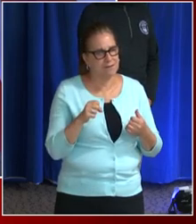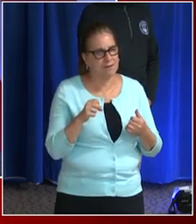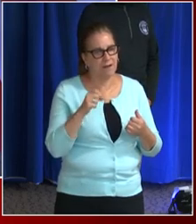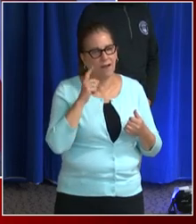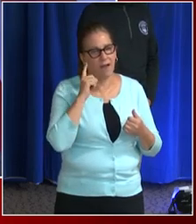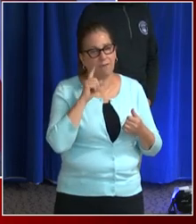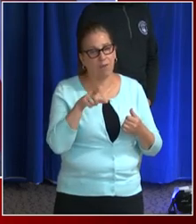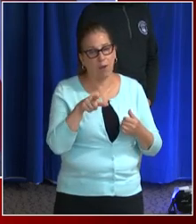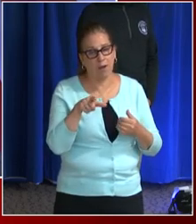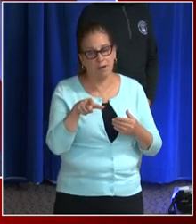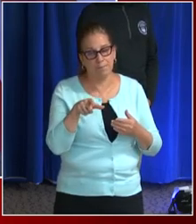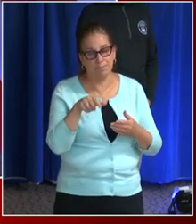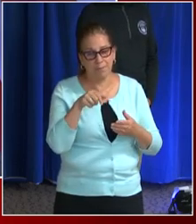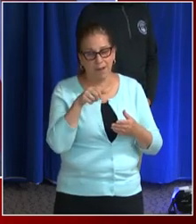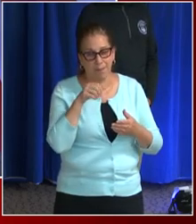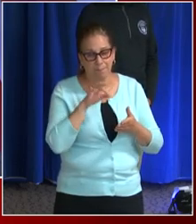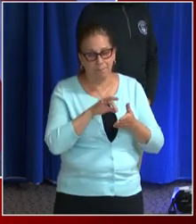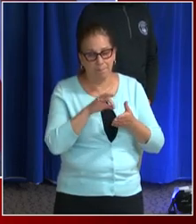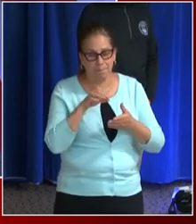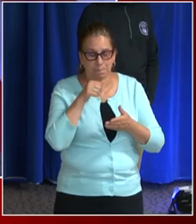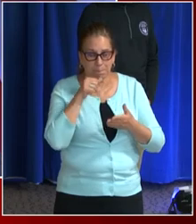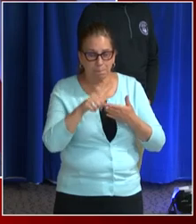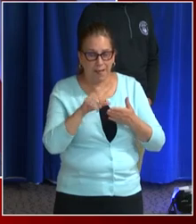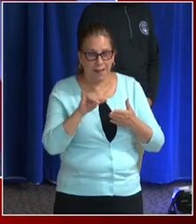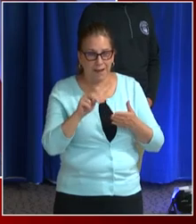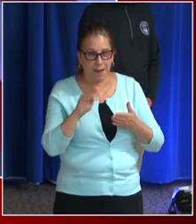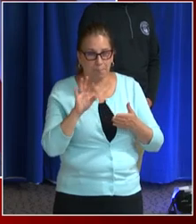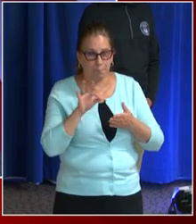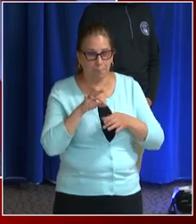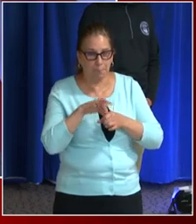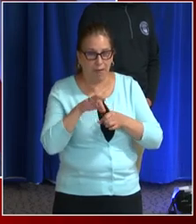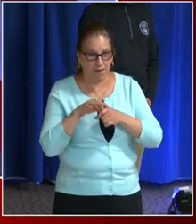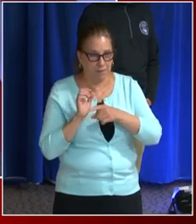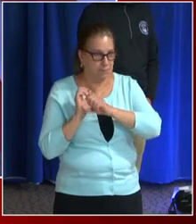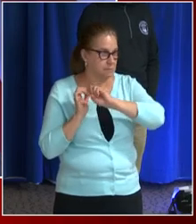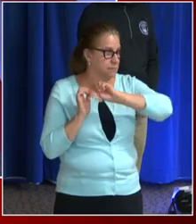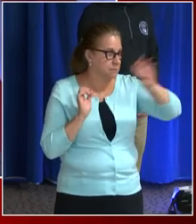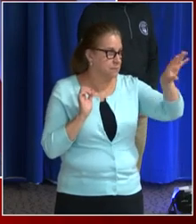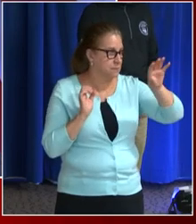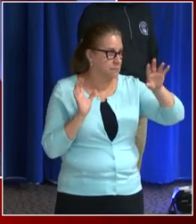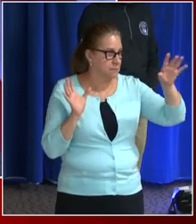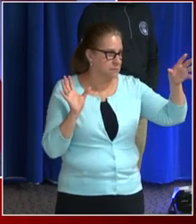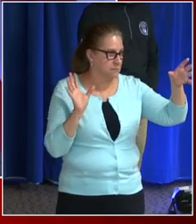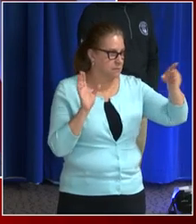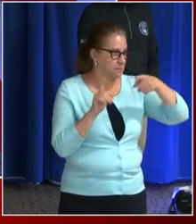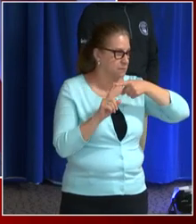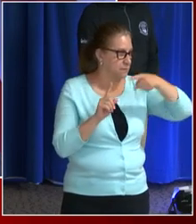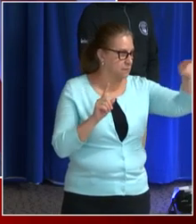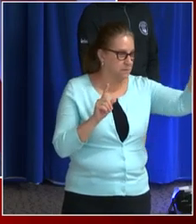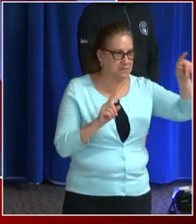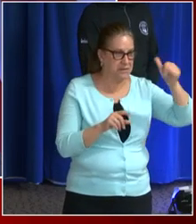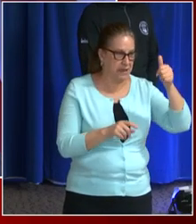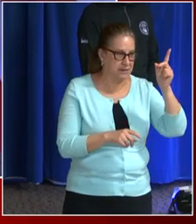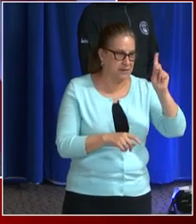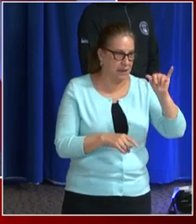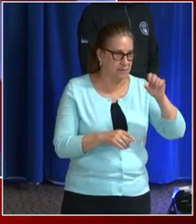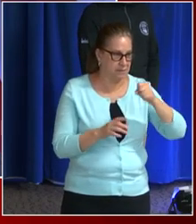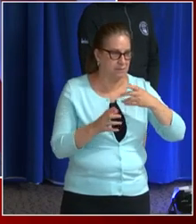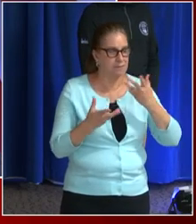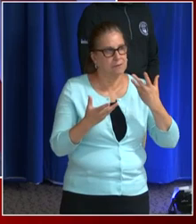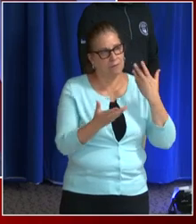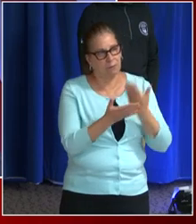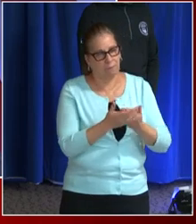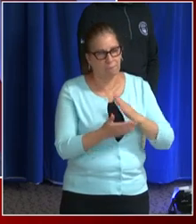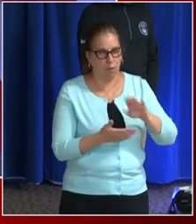arrive. Yes. The elections office said this morning that after the polls close at 8, probably